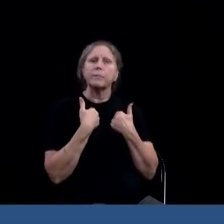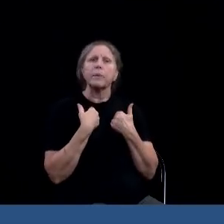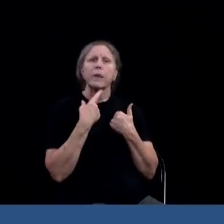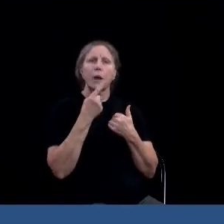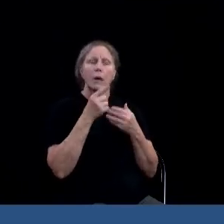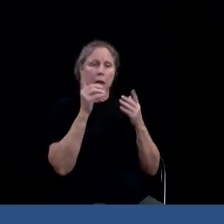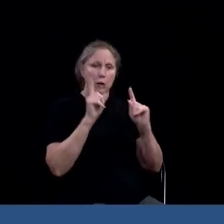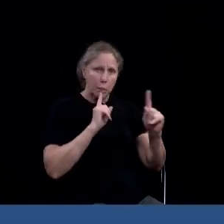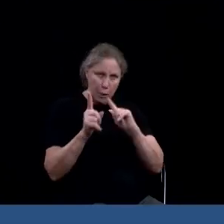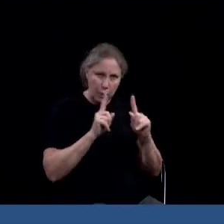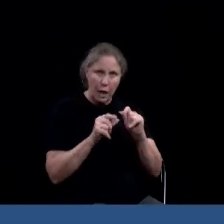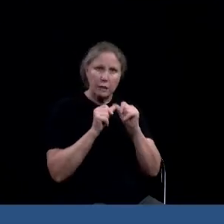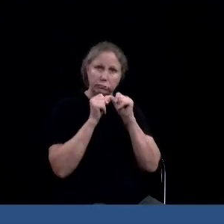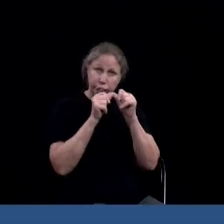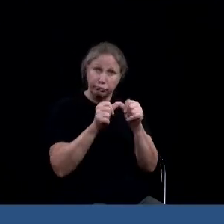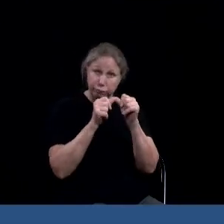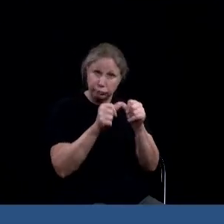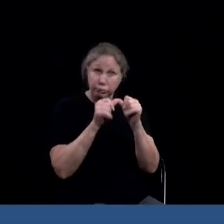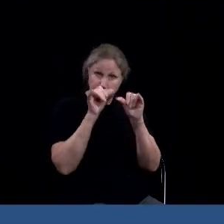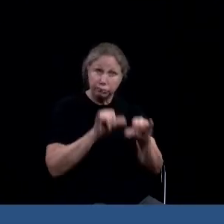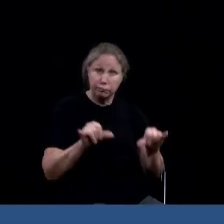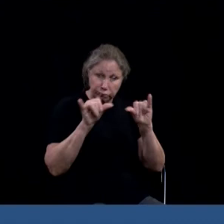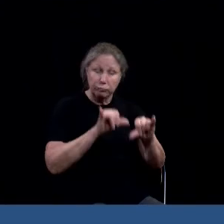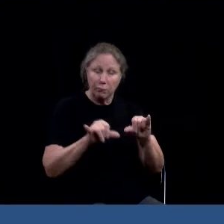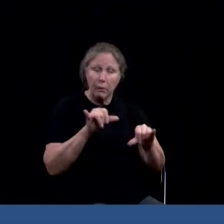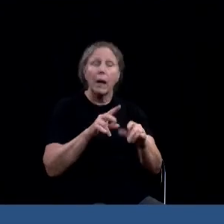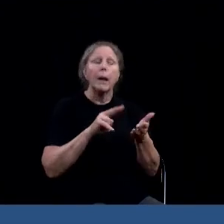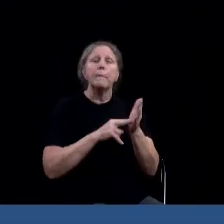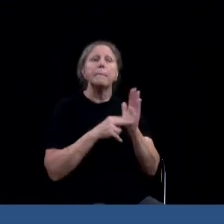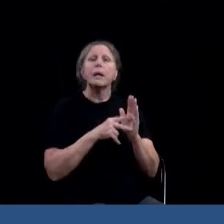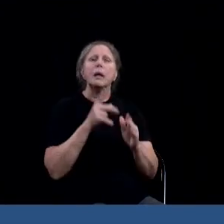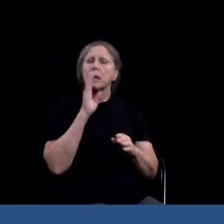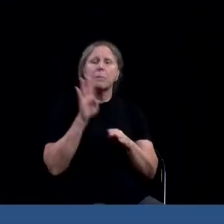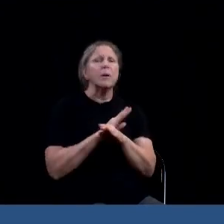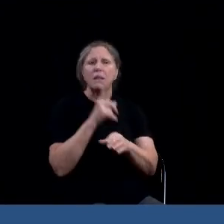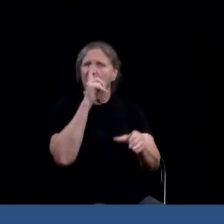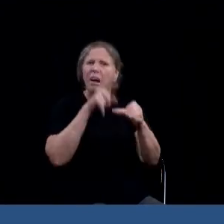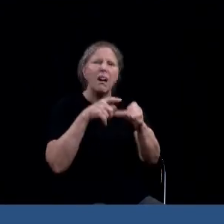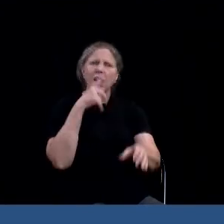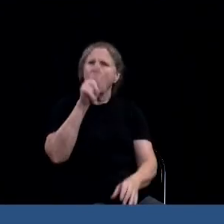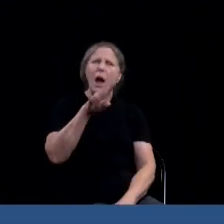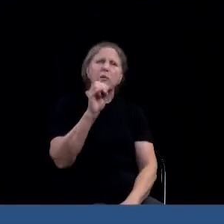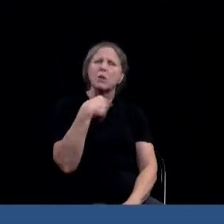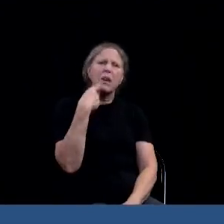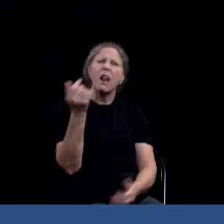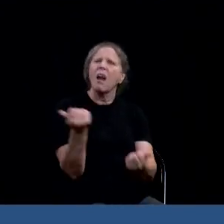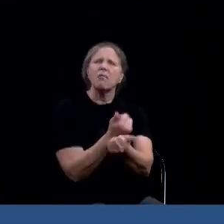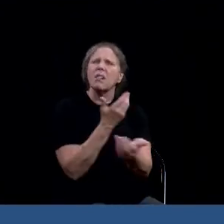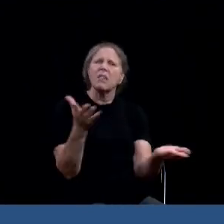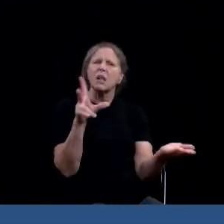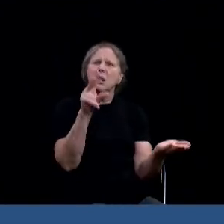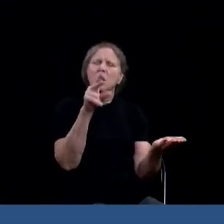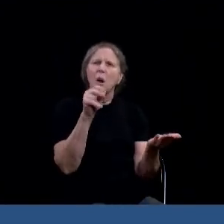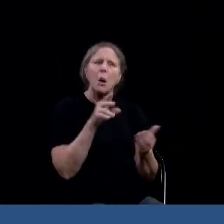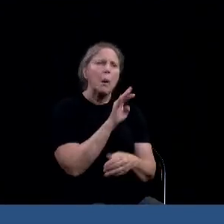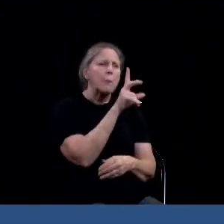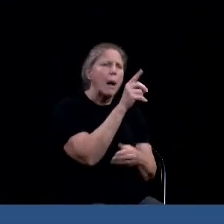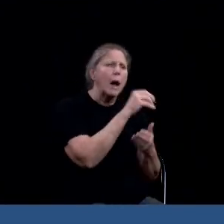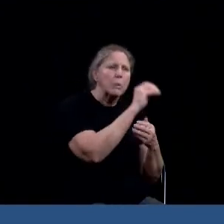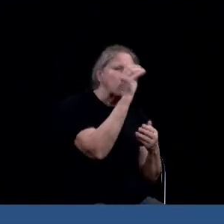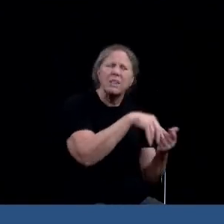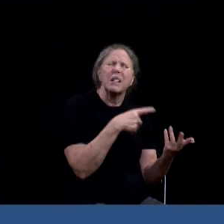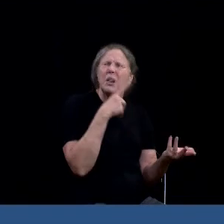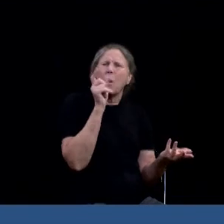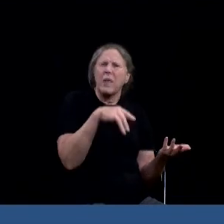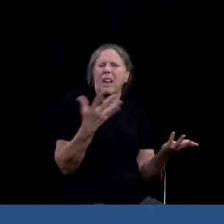to tell all your business, because they might not need to know how the bond rate is, they might not need to know. But if